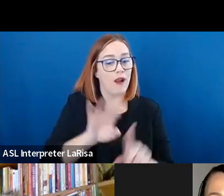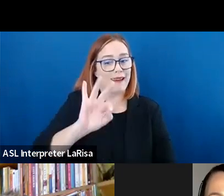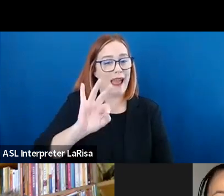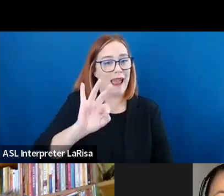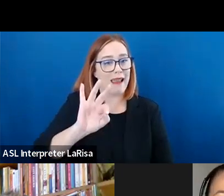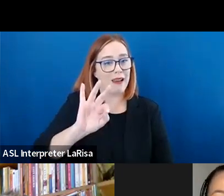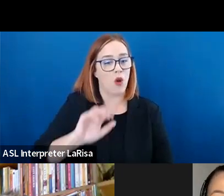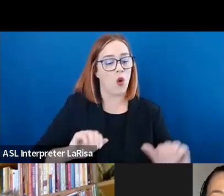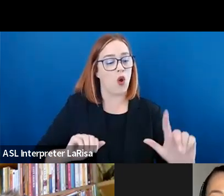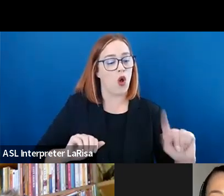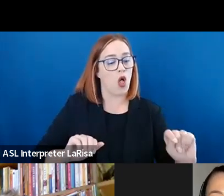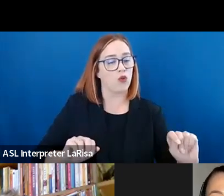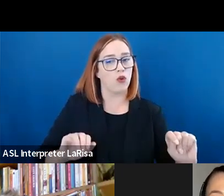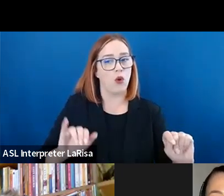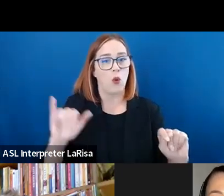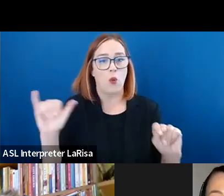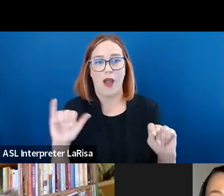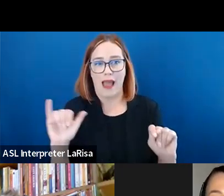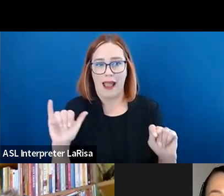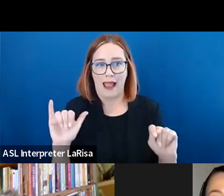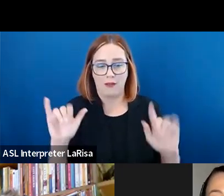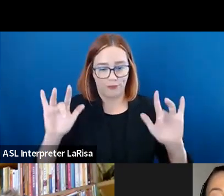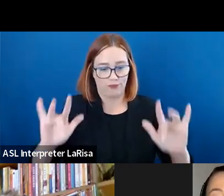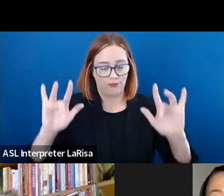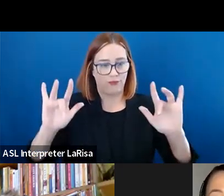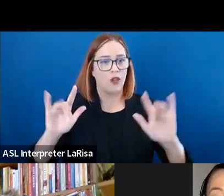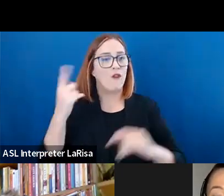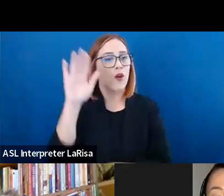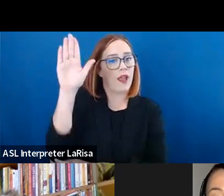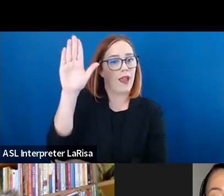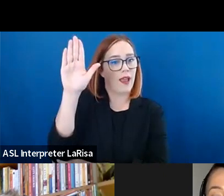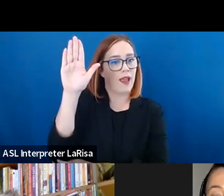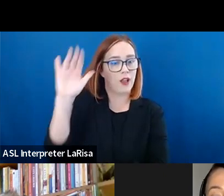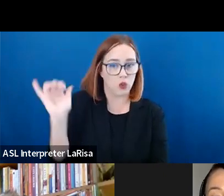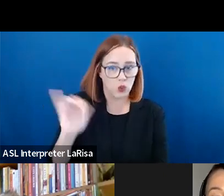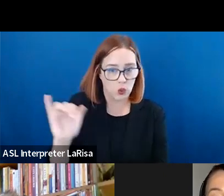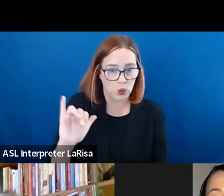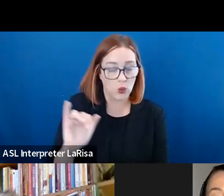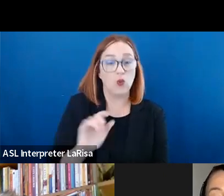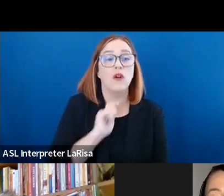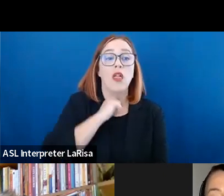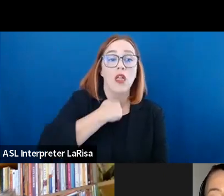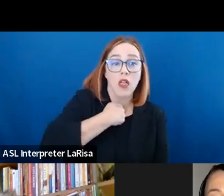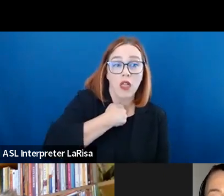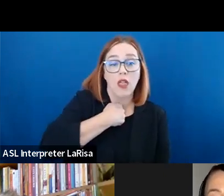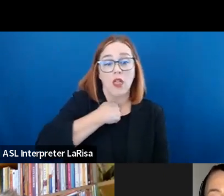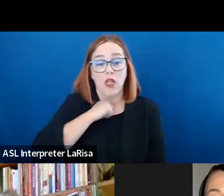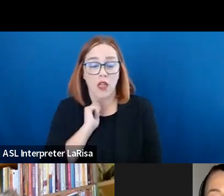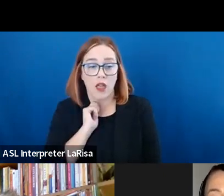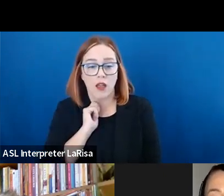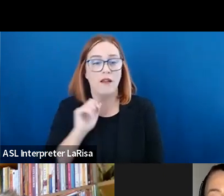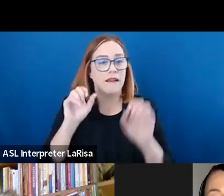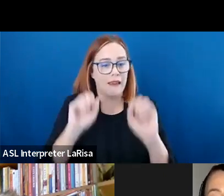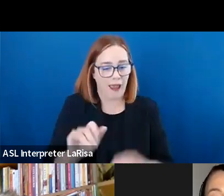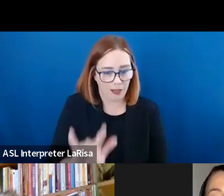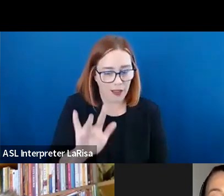We will then let you know when you can unmute. You can select the unmute option or Alt-A if using